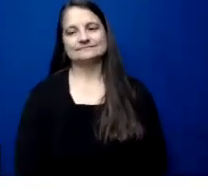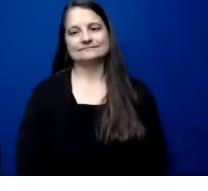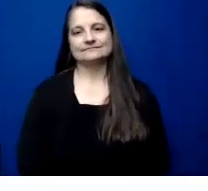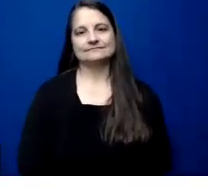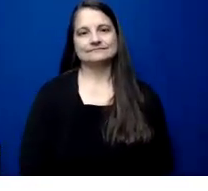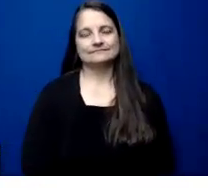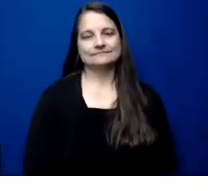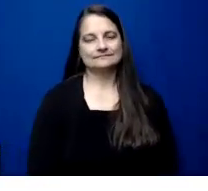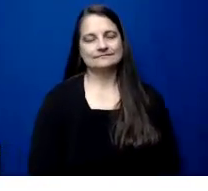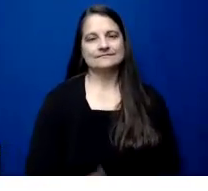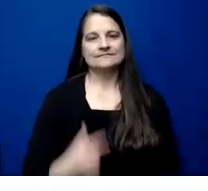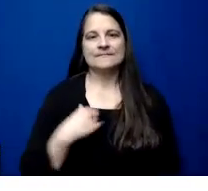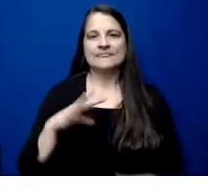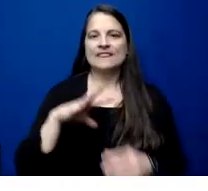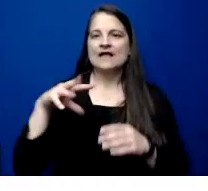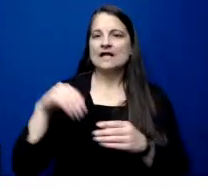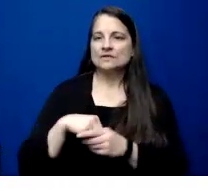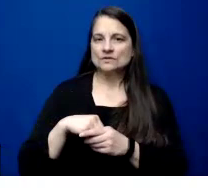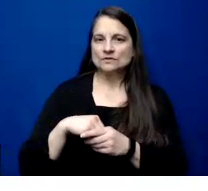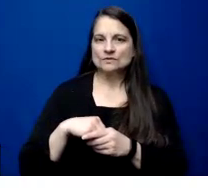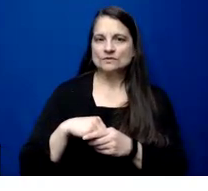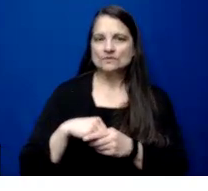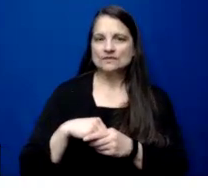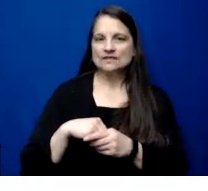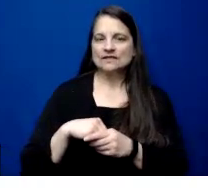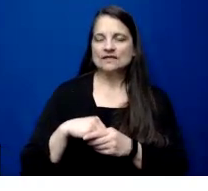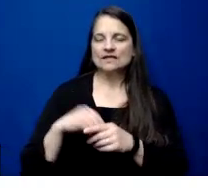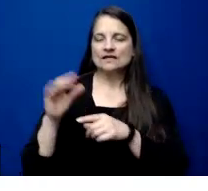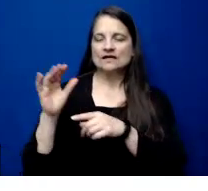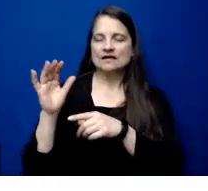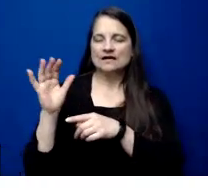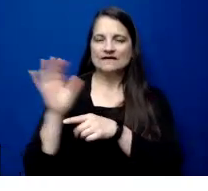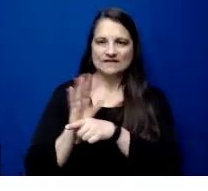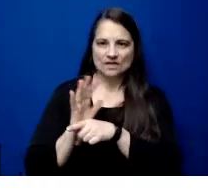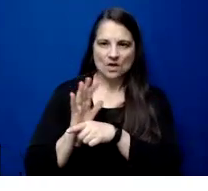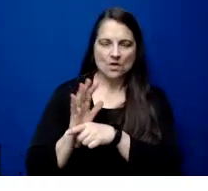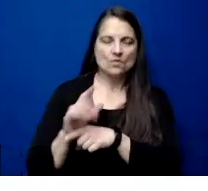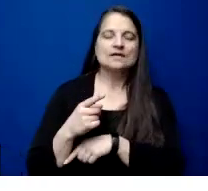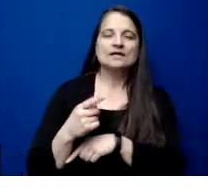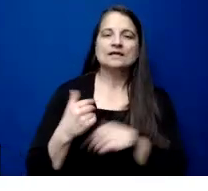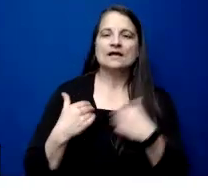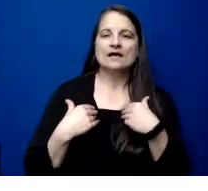And I included a video. He goes over a lot of really cool different